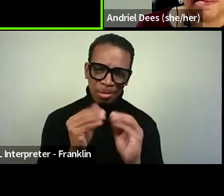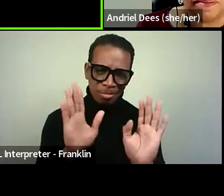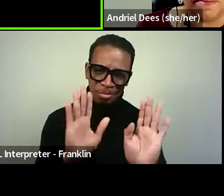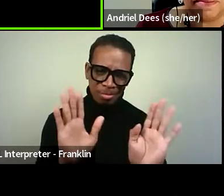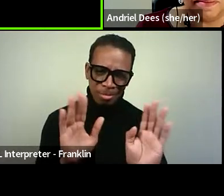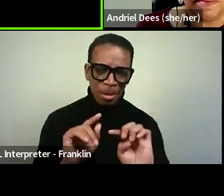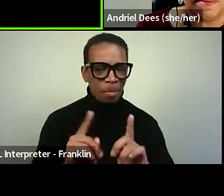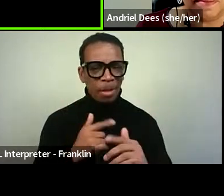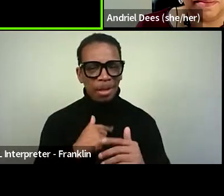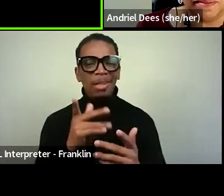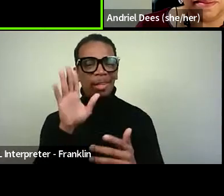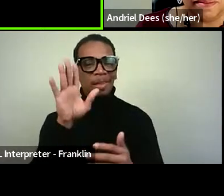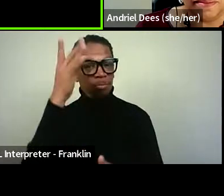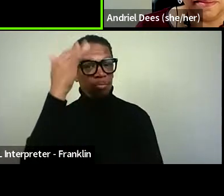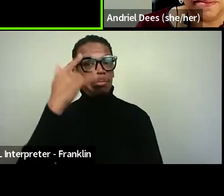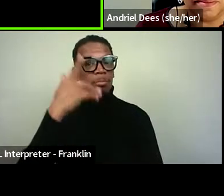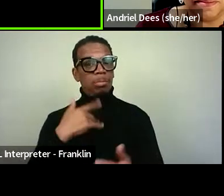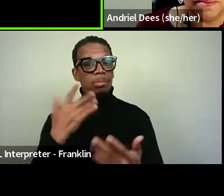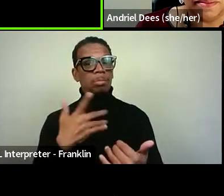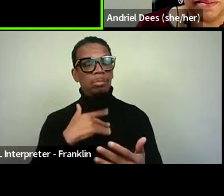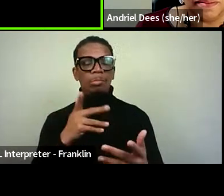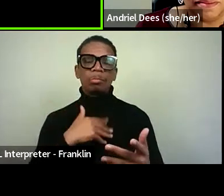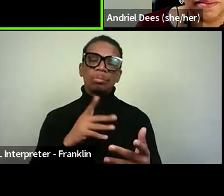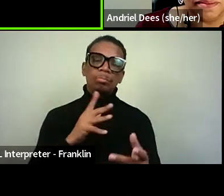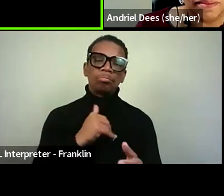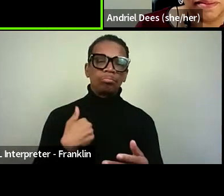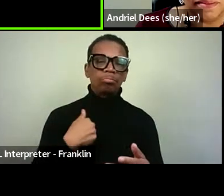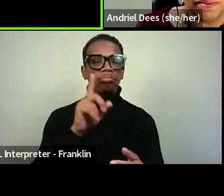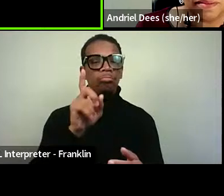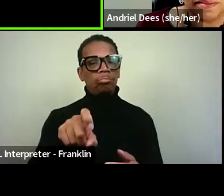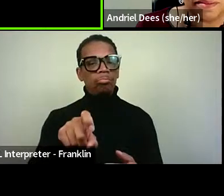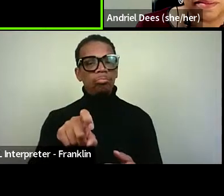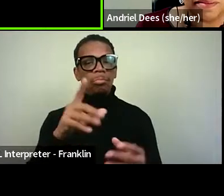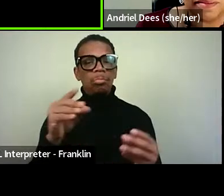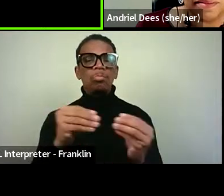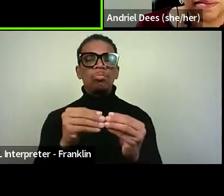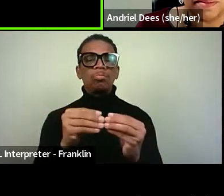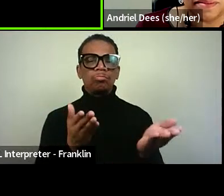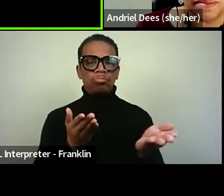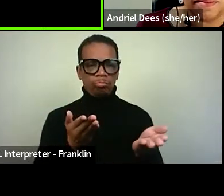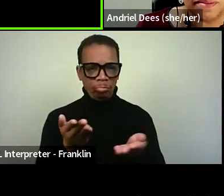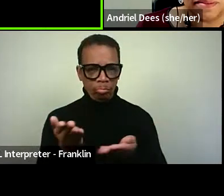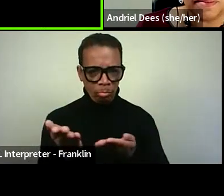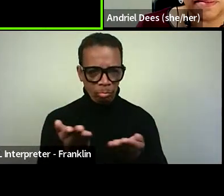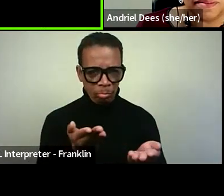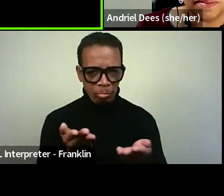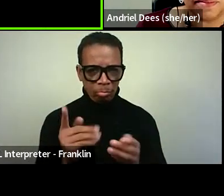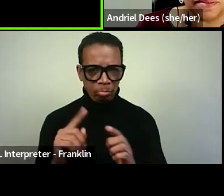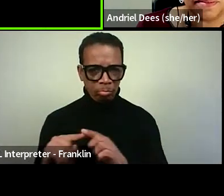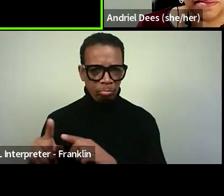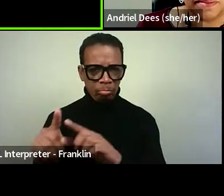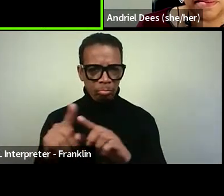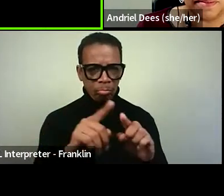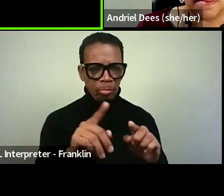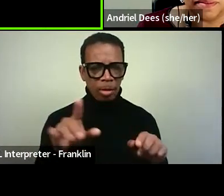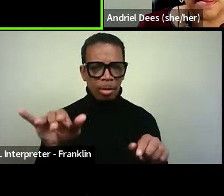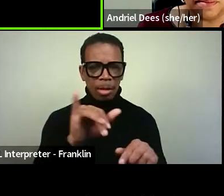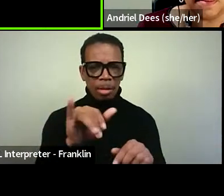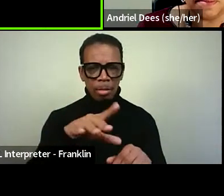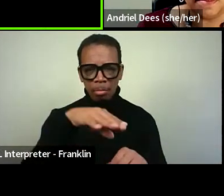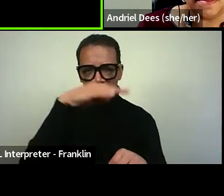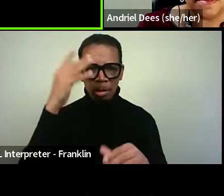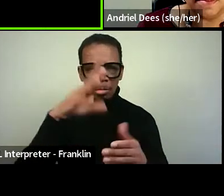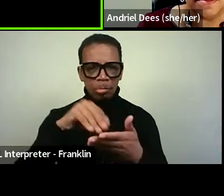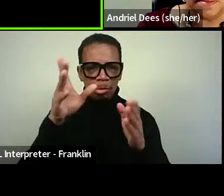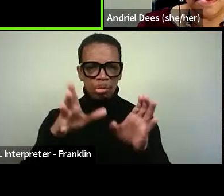So this is why we are in dire need of services of organizations like the Black Student Union